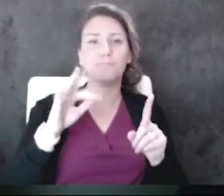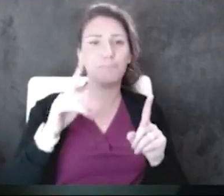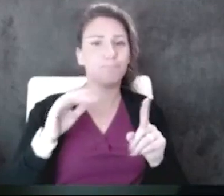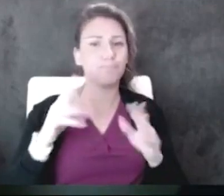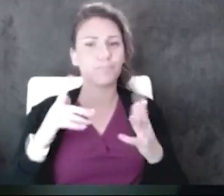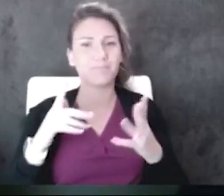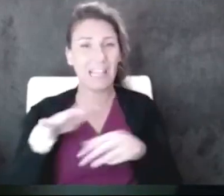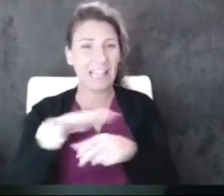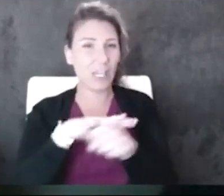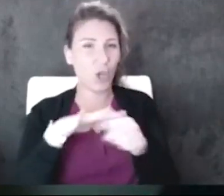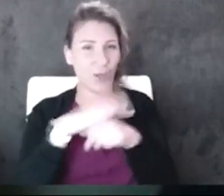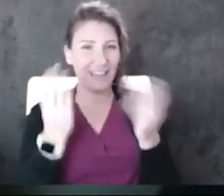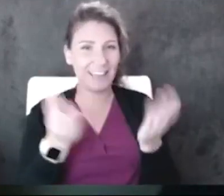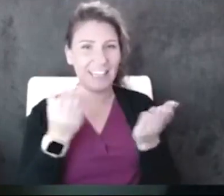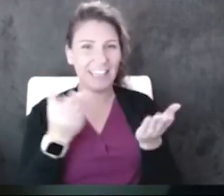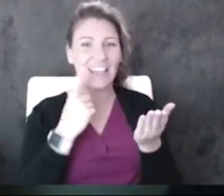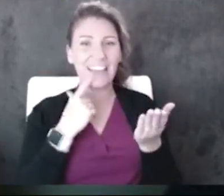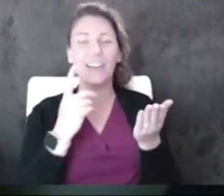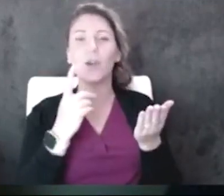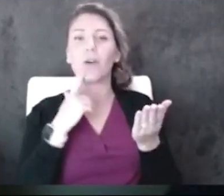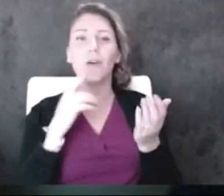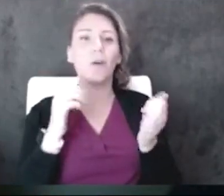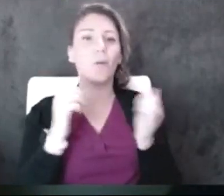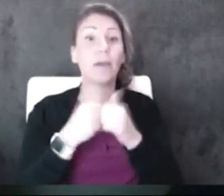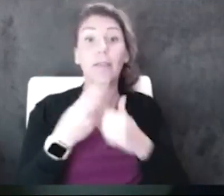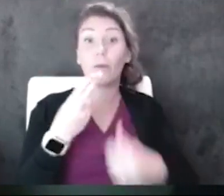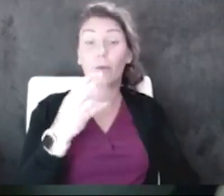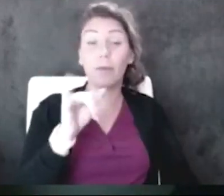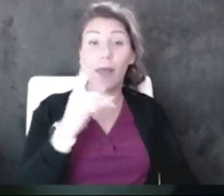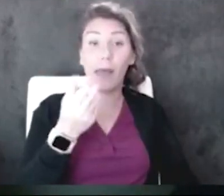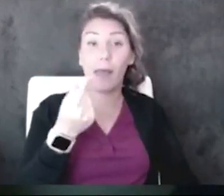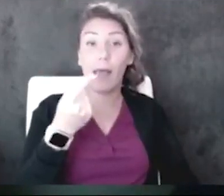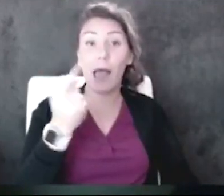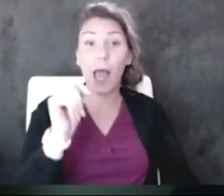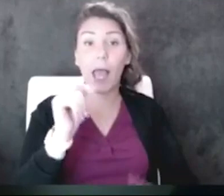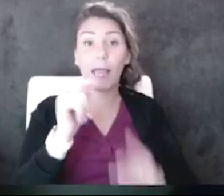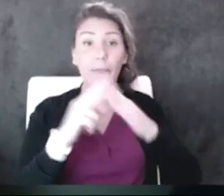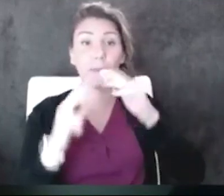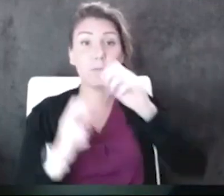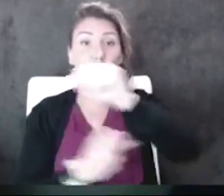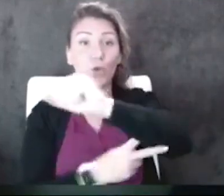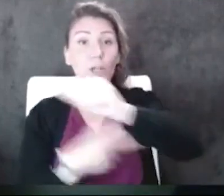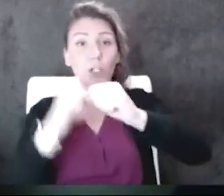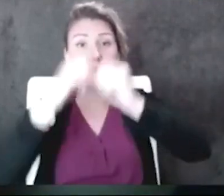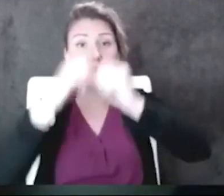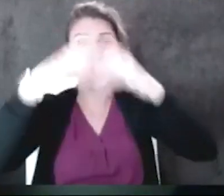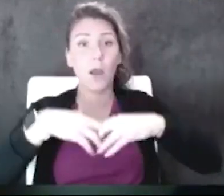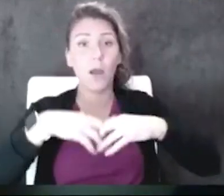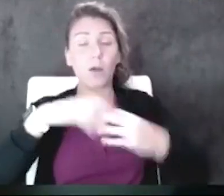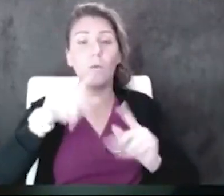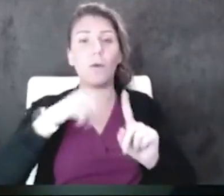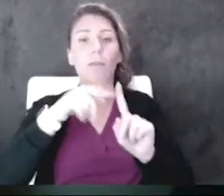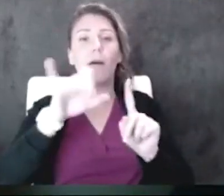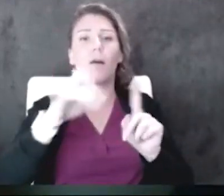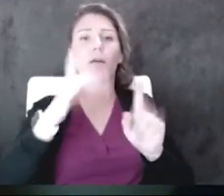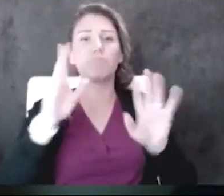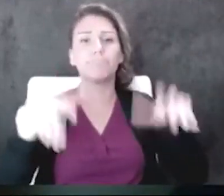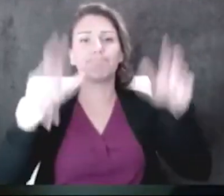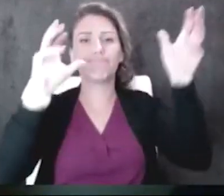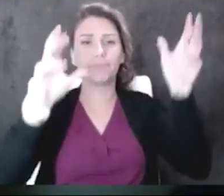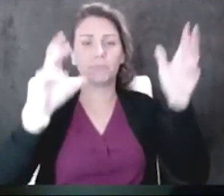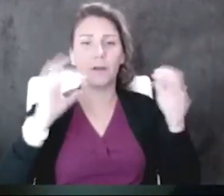locally here with the Hyatt Bridge collapse, we'll see when a disaster like that happens, we'll usually see donors